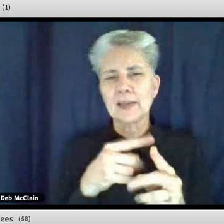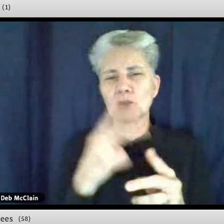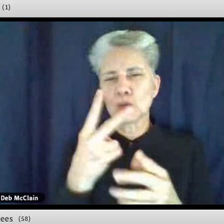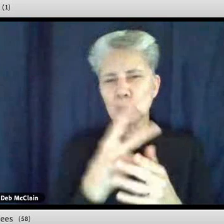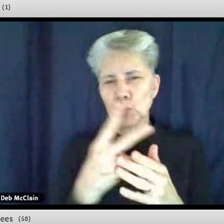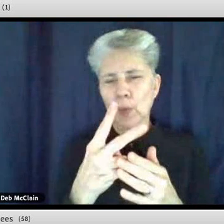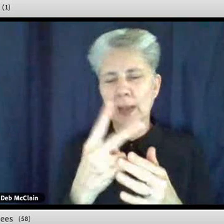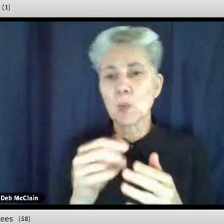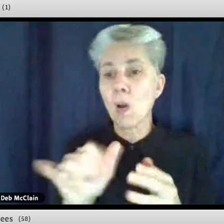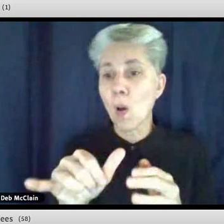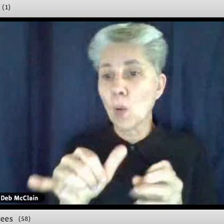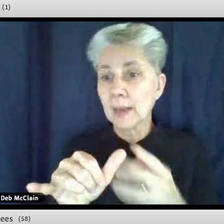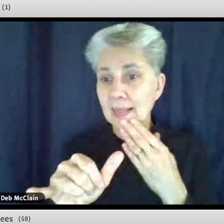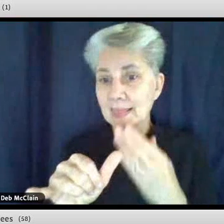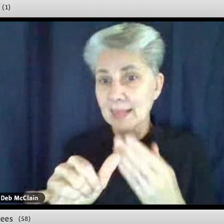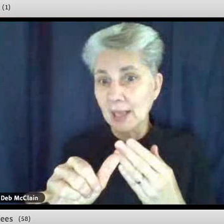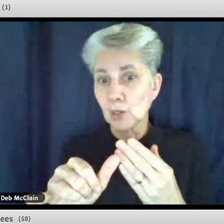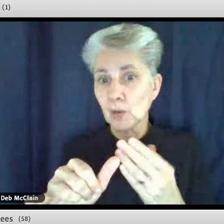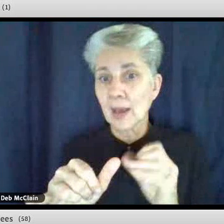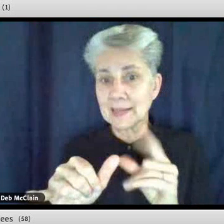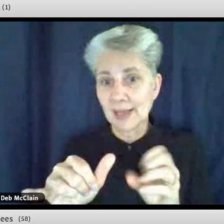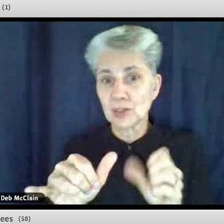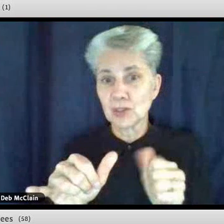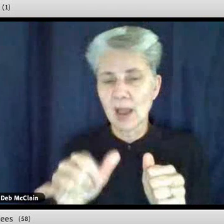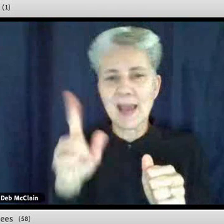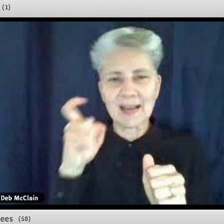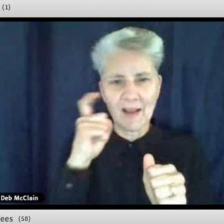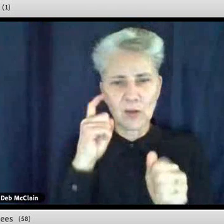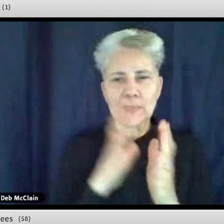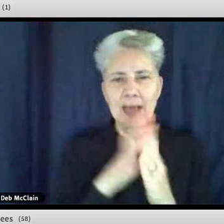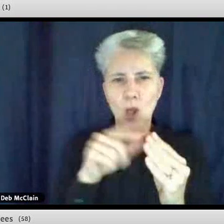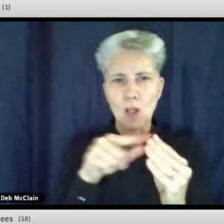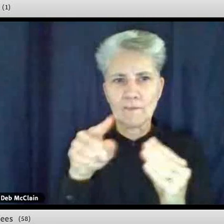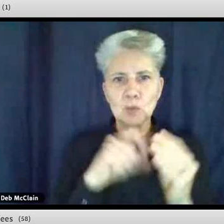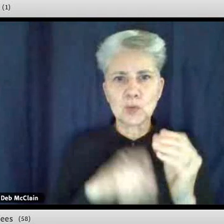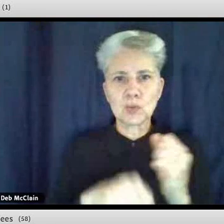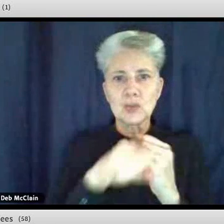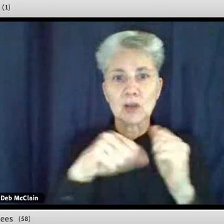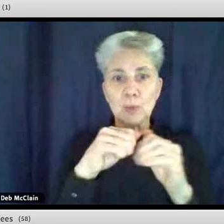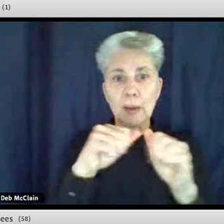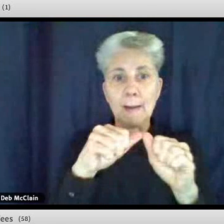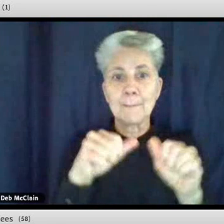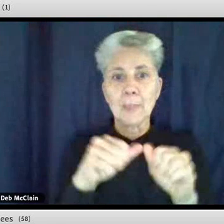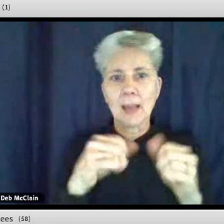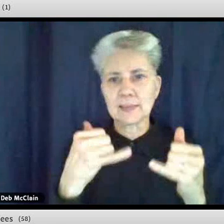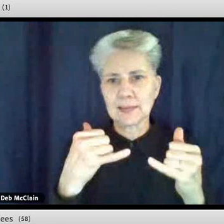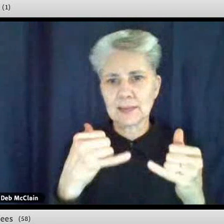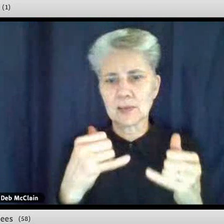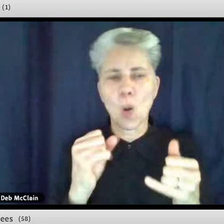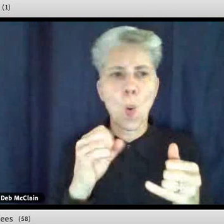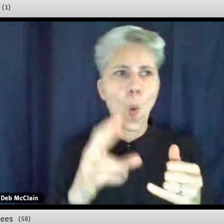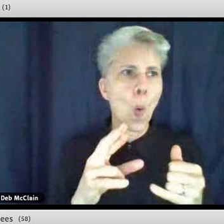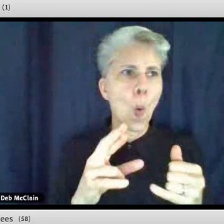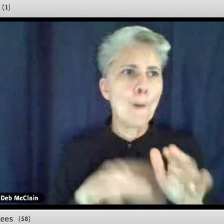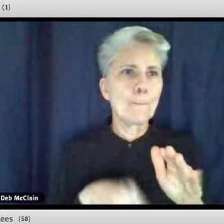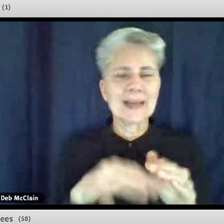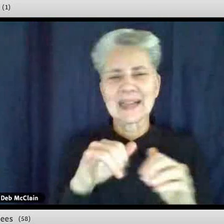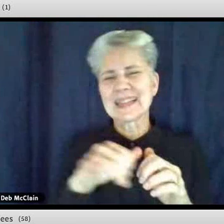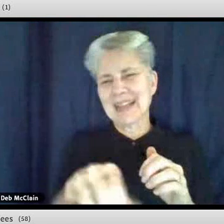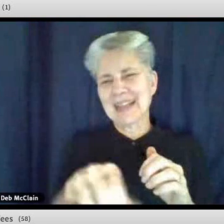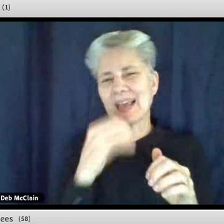from now. Oh, okay. Thank you, Adacia. The governor has asked all of you guys to shelter in place,